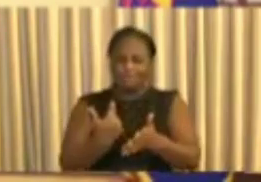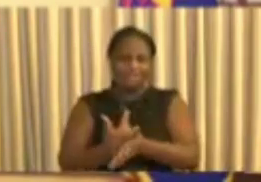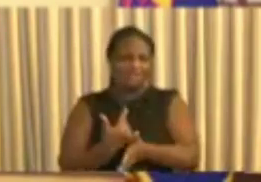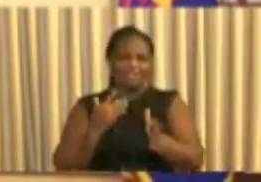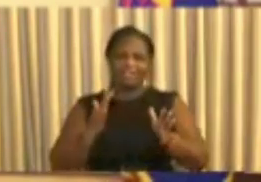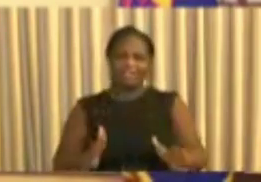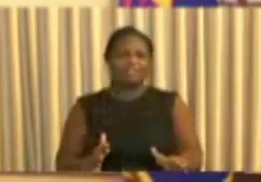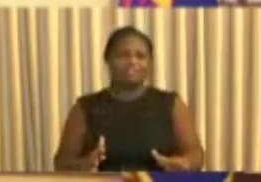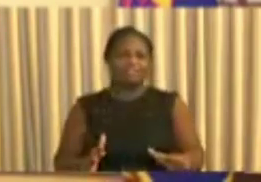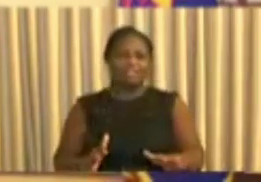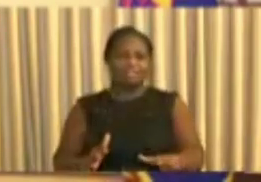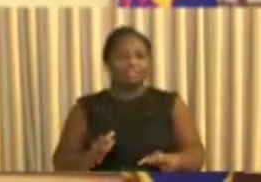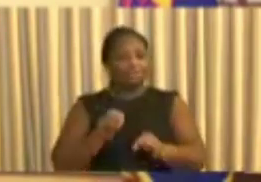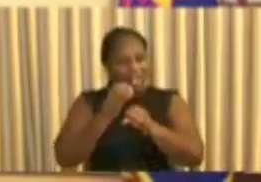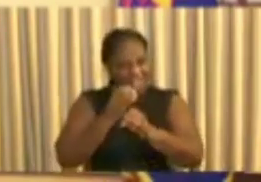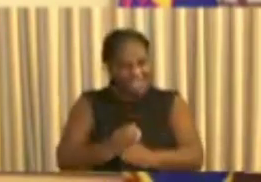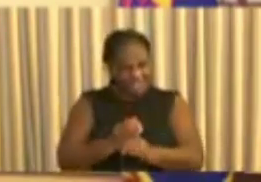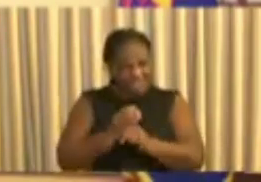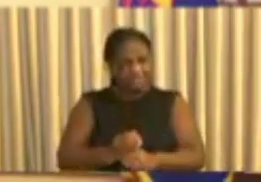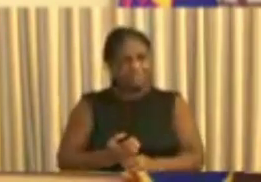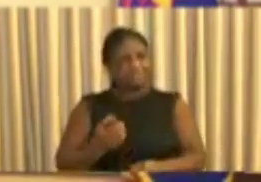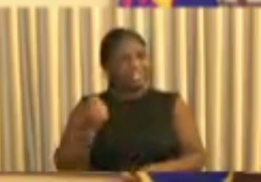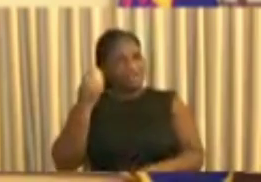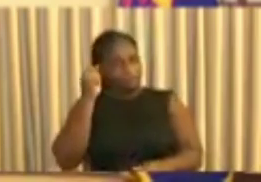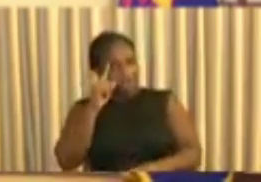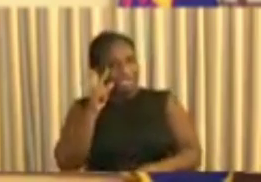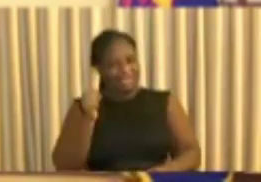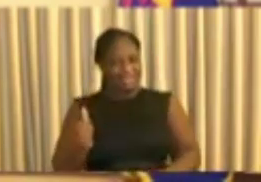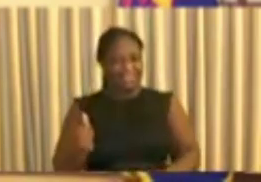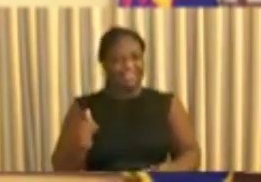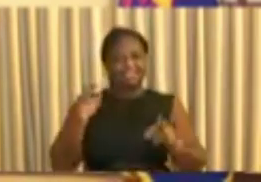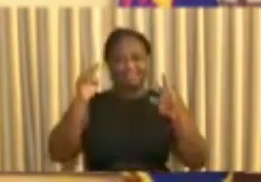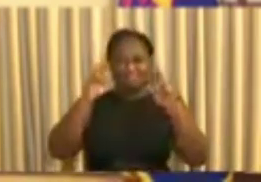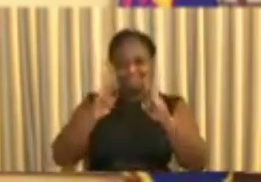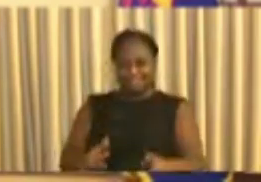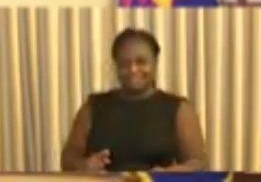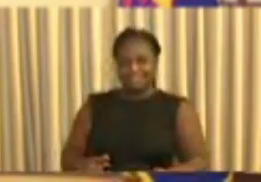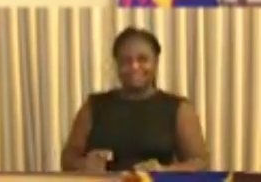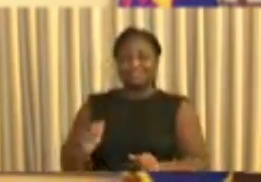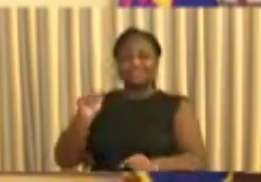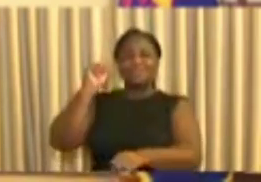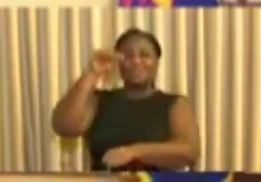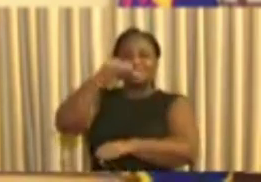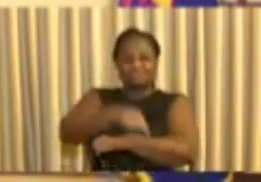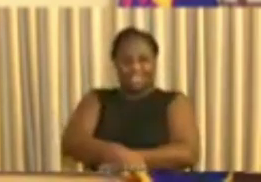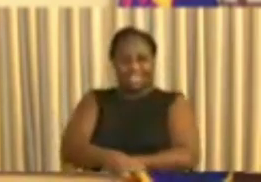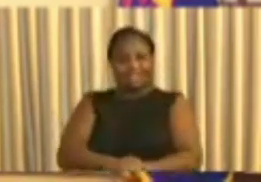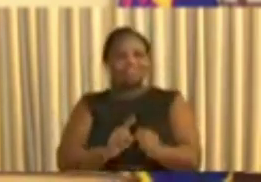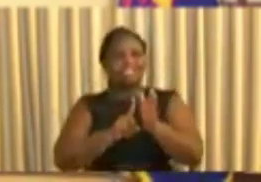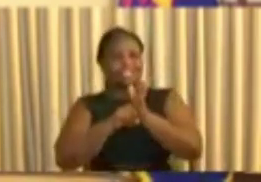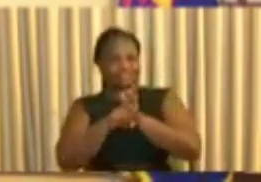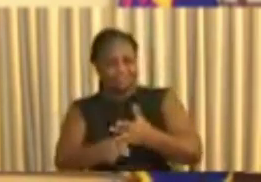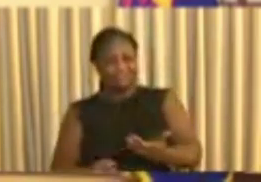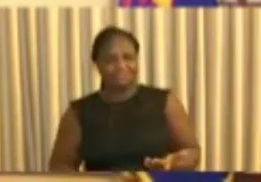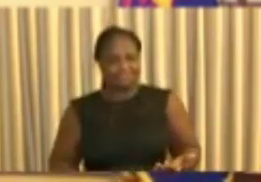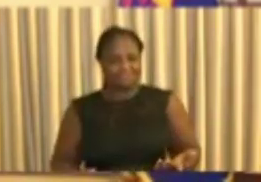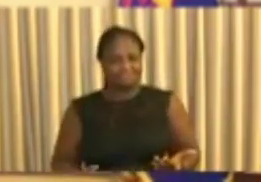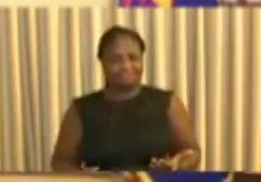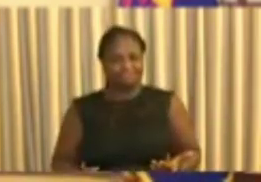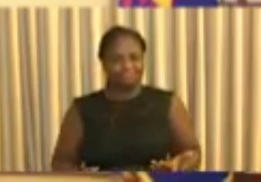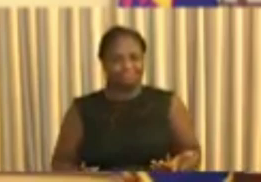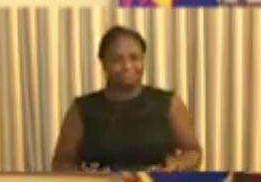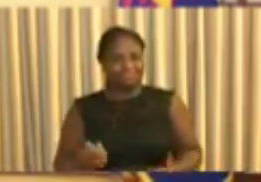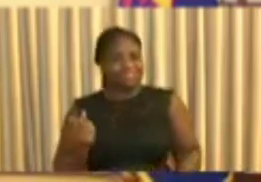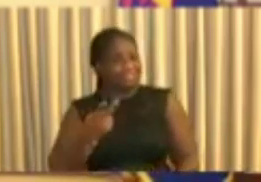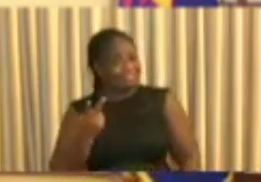Ghanaians, in our care for each other and in our resolve to overcome this challenge.